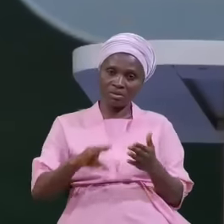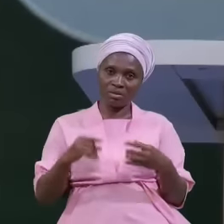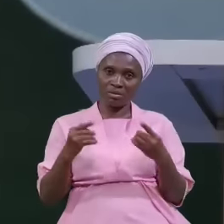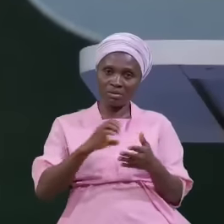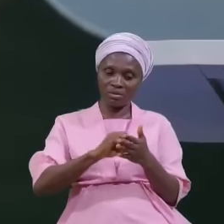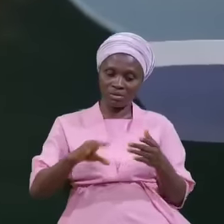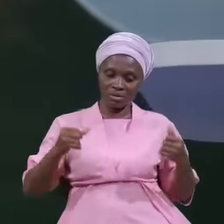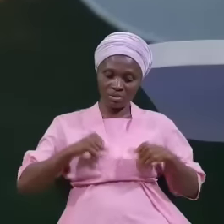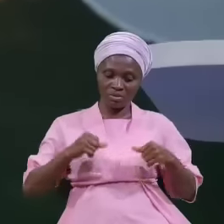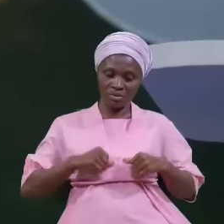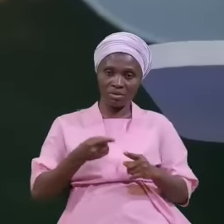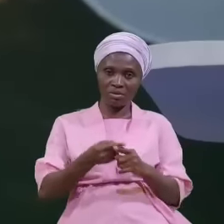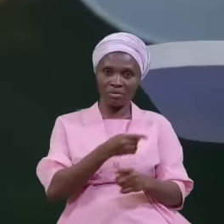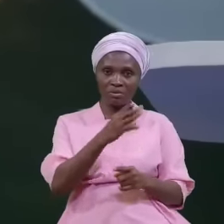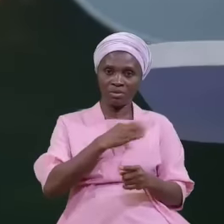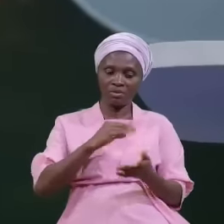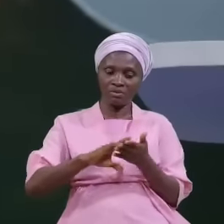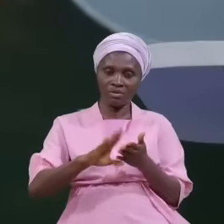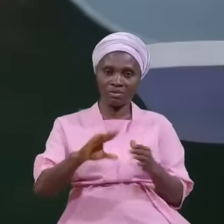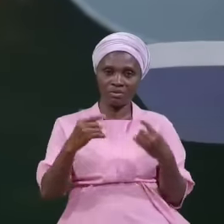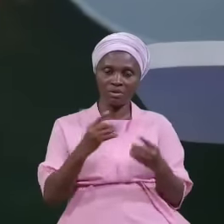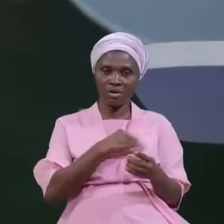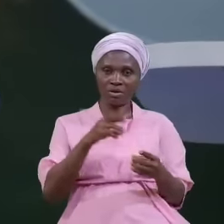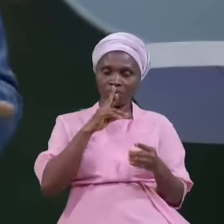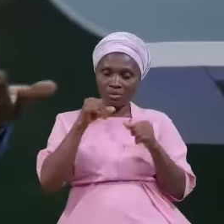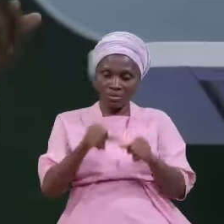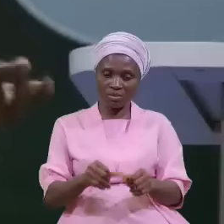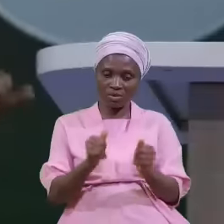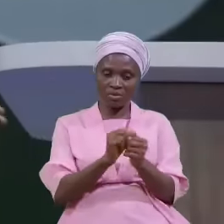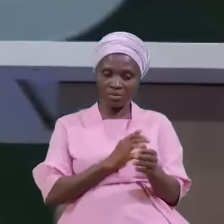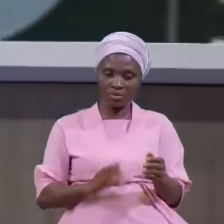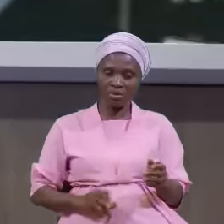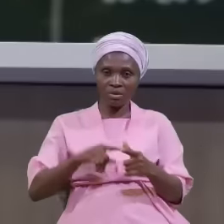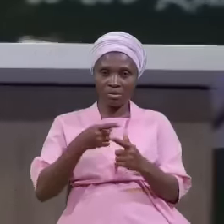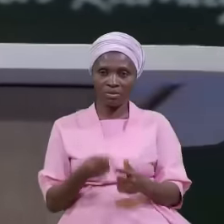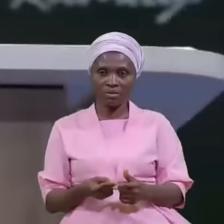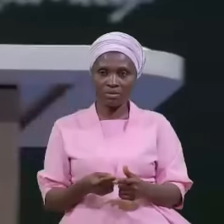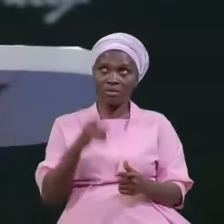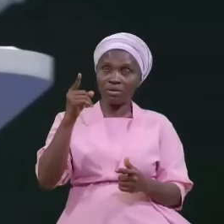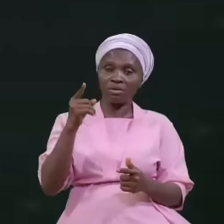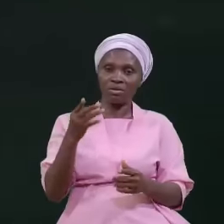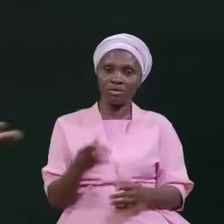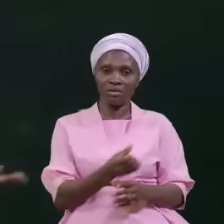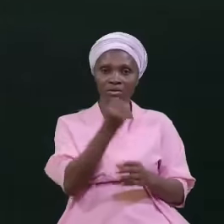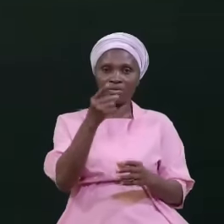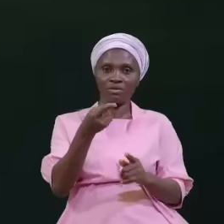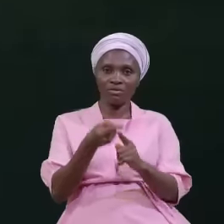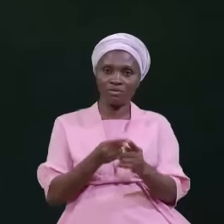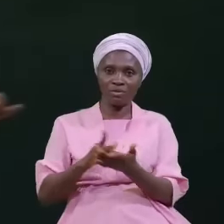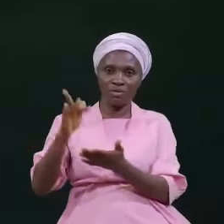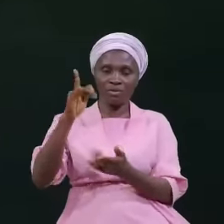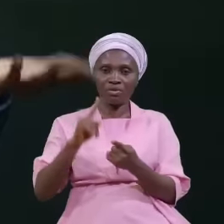sin, and you stay and you abide with Christ, then He takes you from glory to glory. Glory